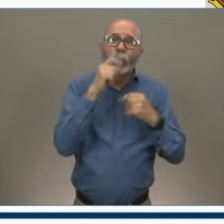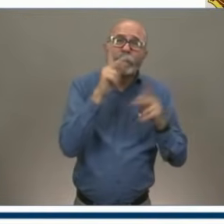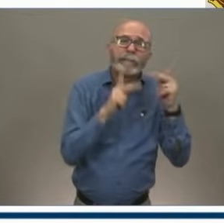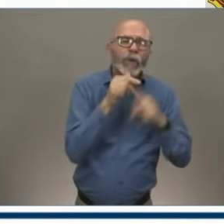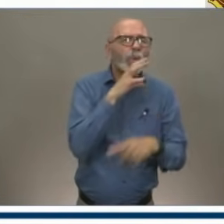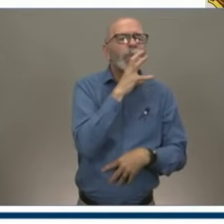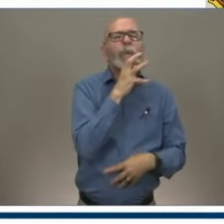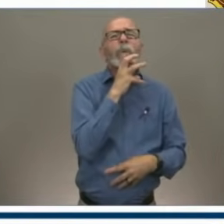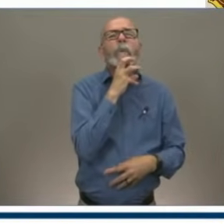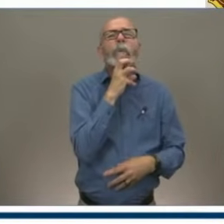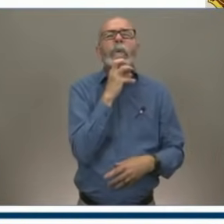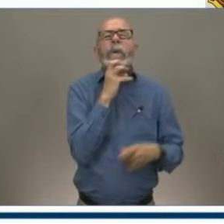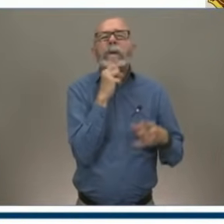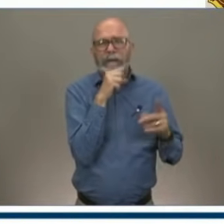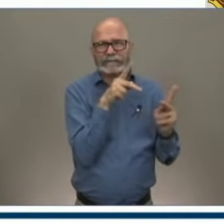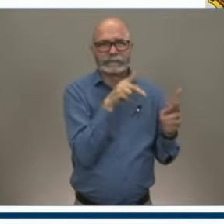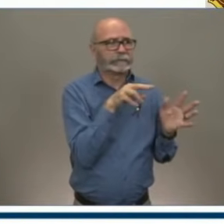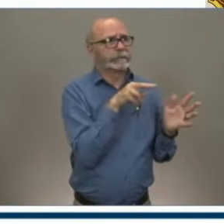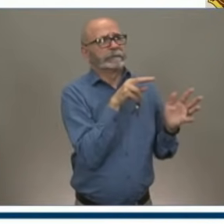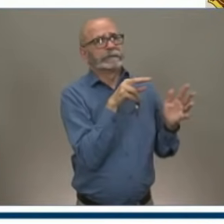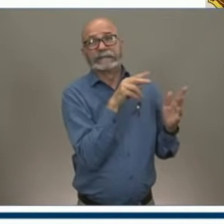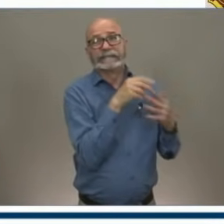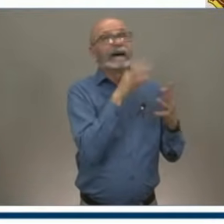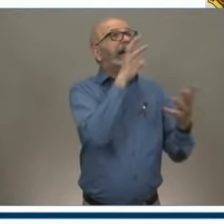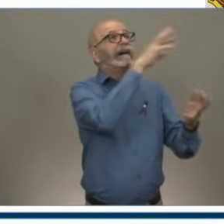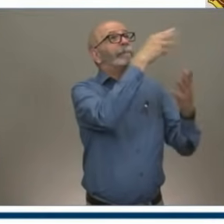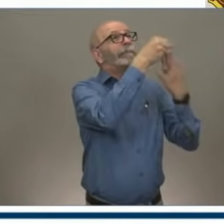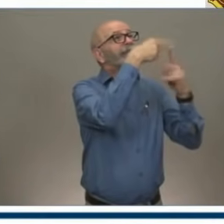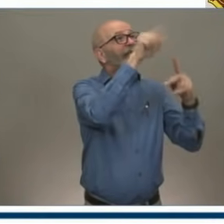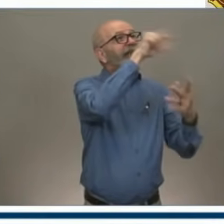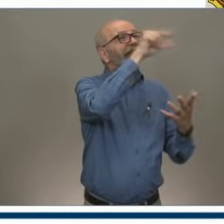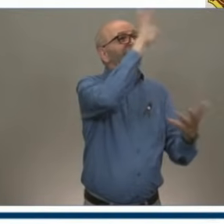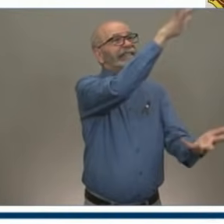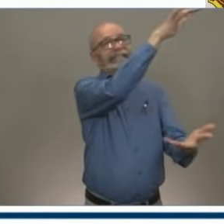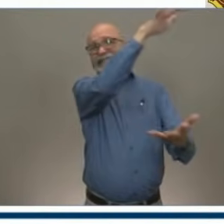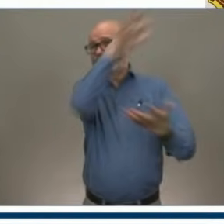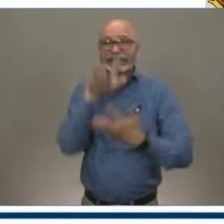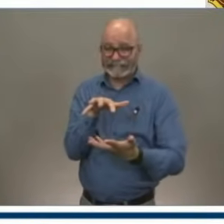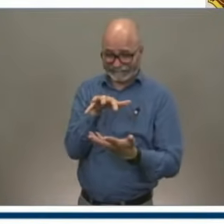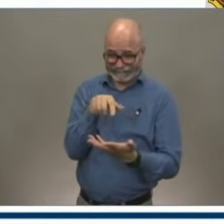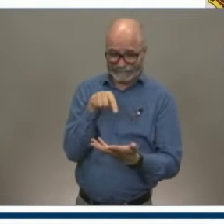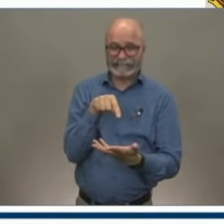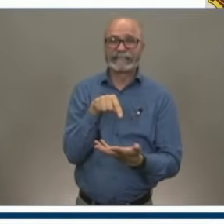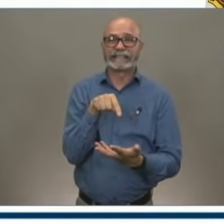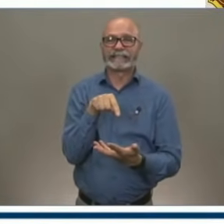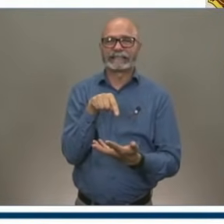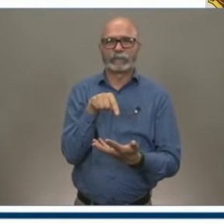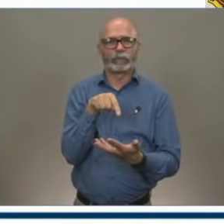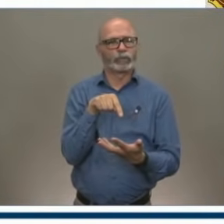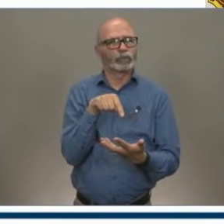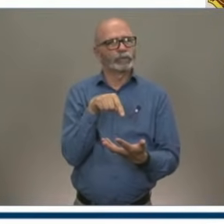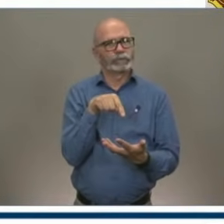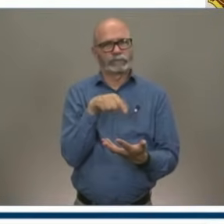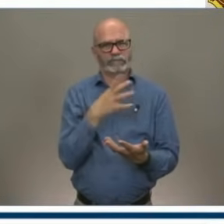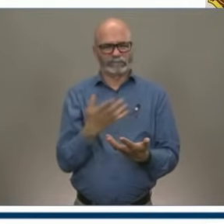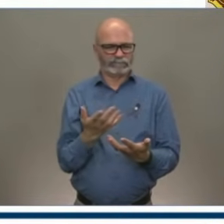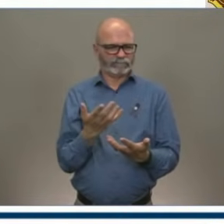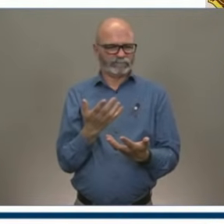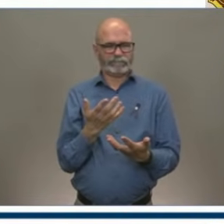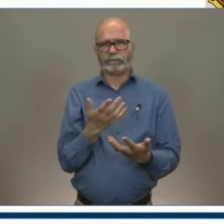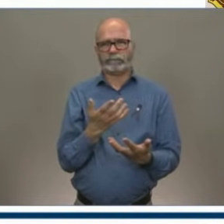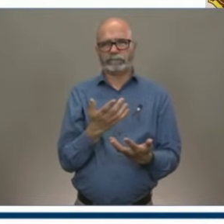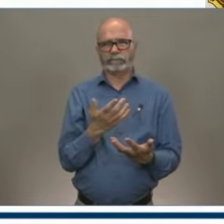get more money from Ottawa given on that. What is your government's position